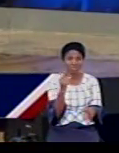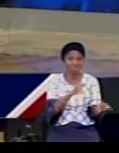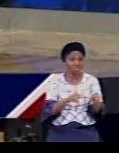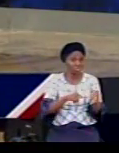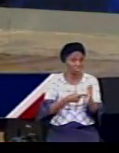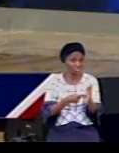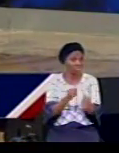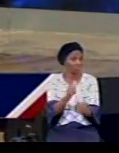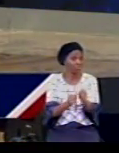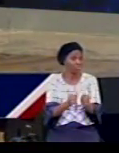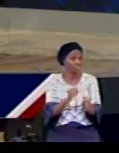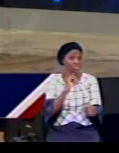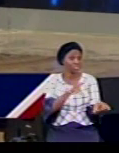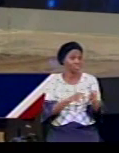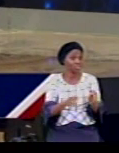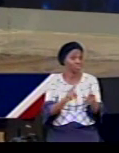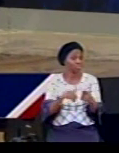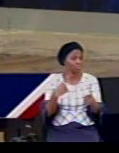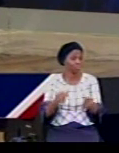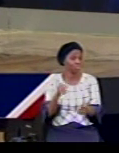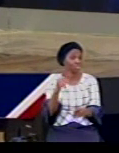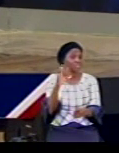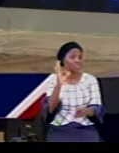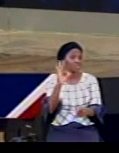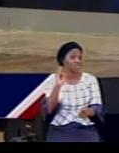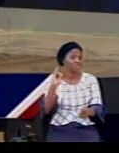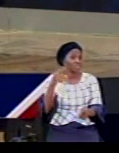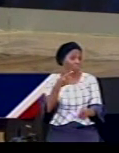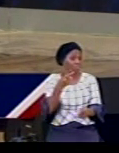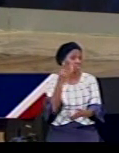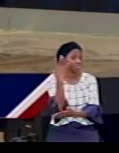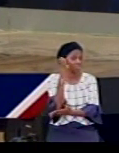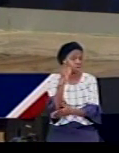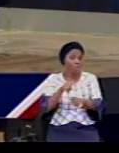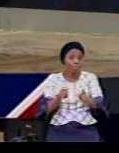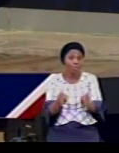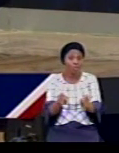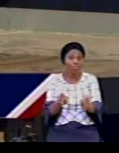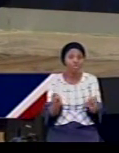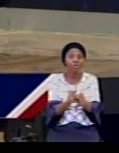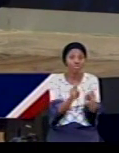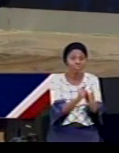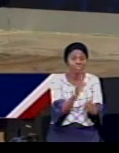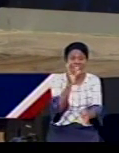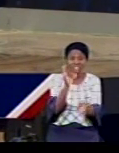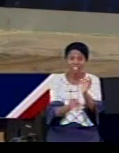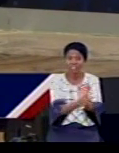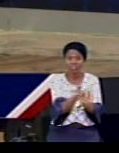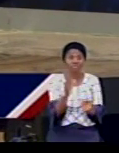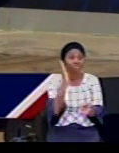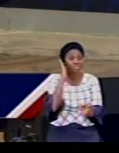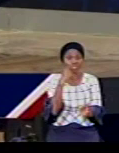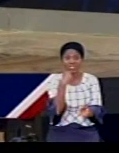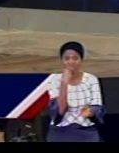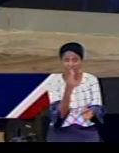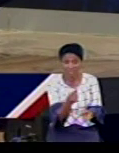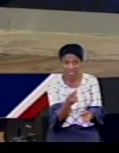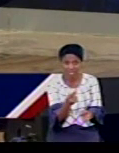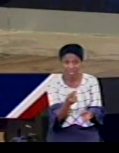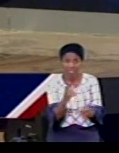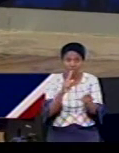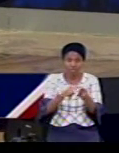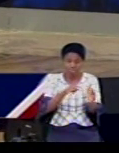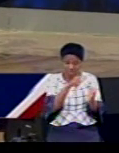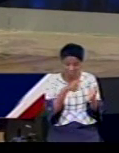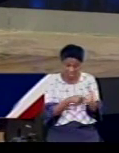do this which is done to the fig tree, but also if ye shall